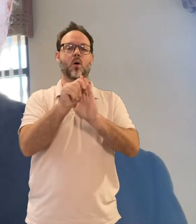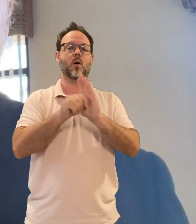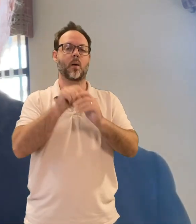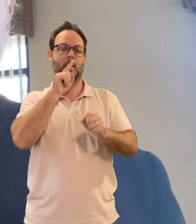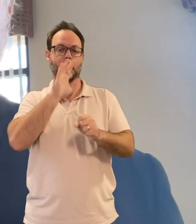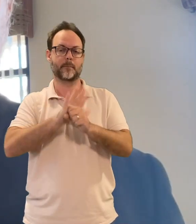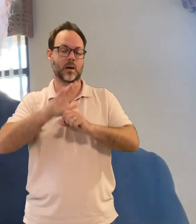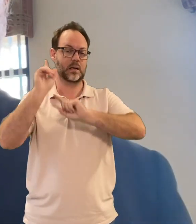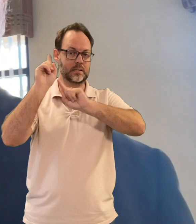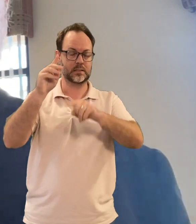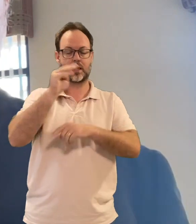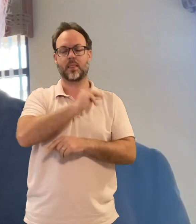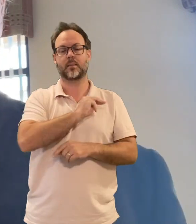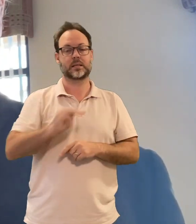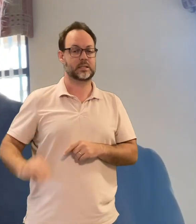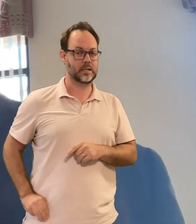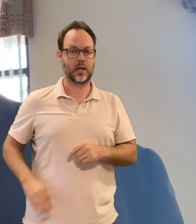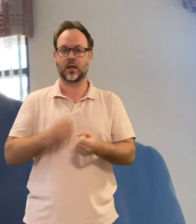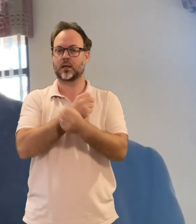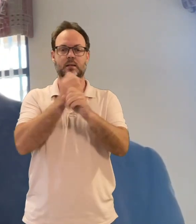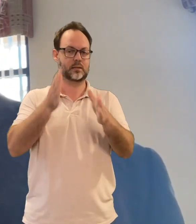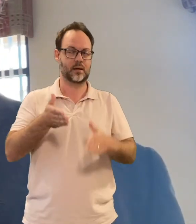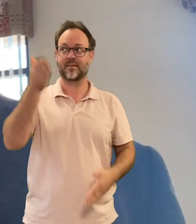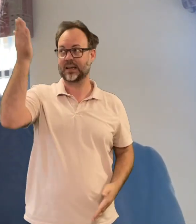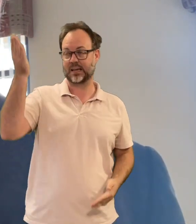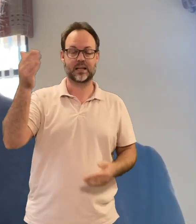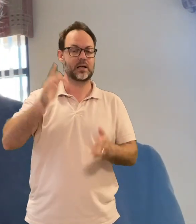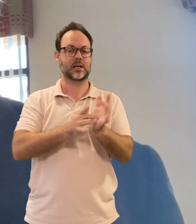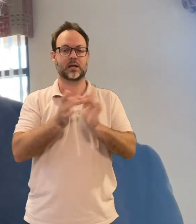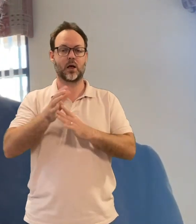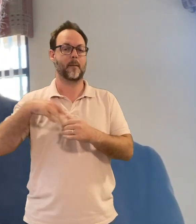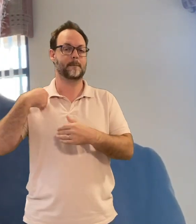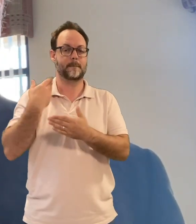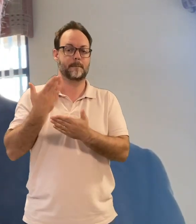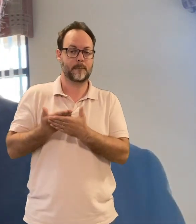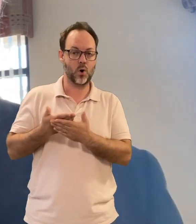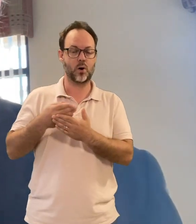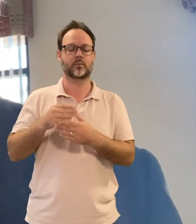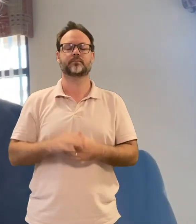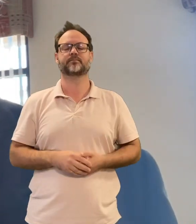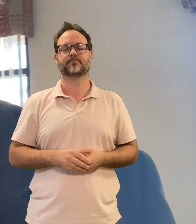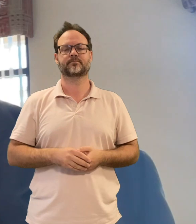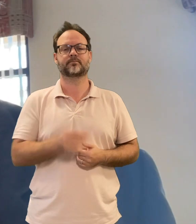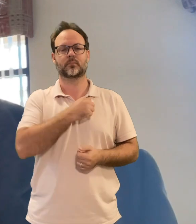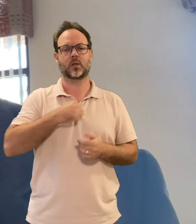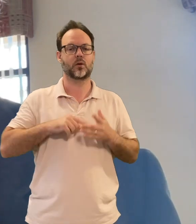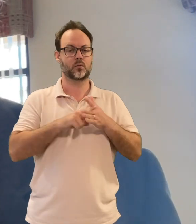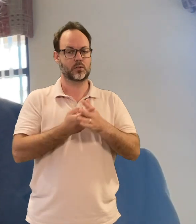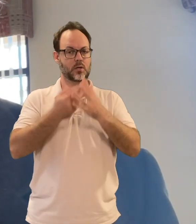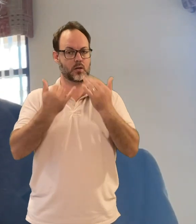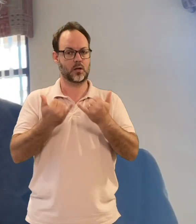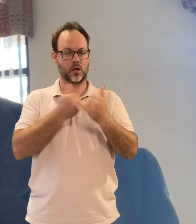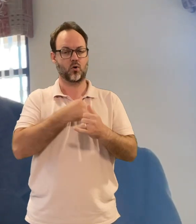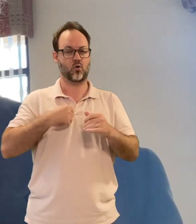Old Testament, He promised to send the Messiah, the Savior, and He did. Jesus, born in Bethlehem. So as we get